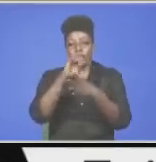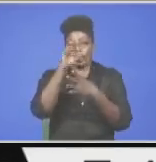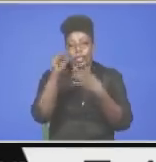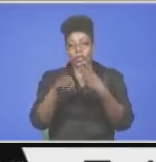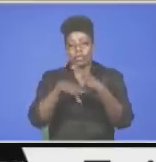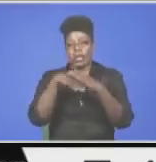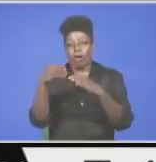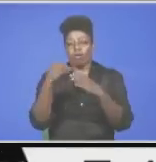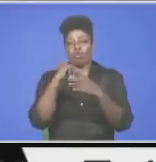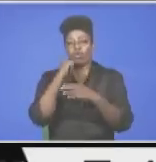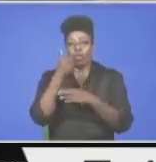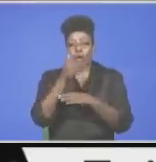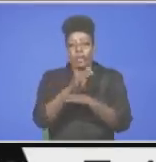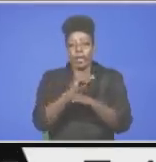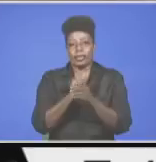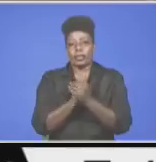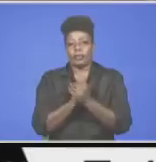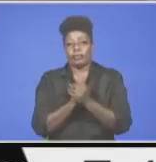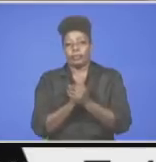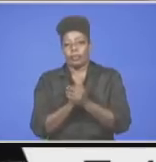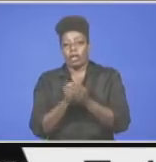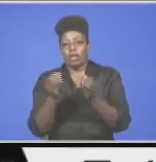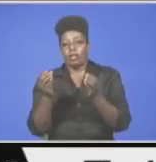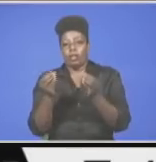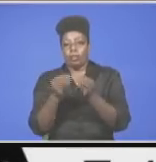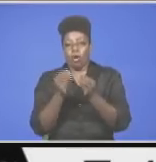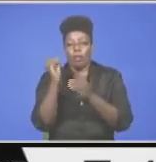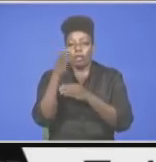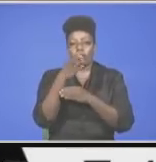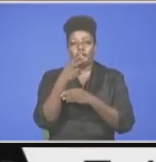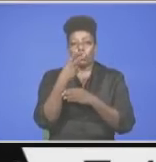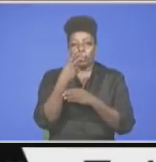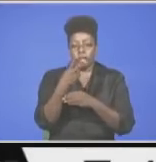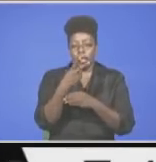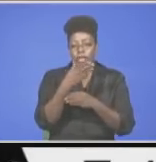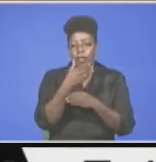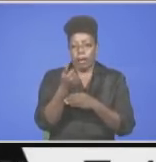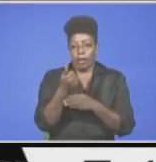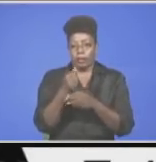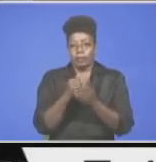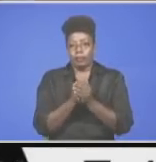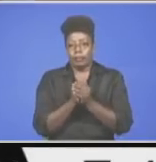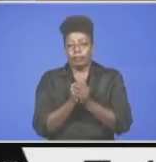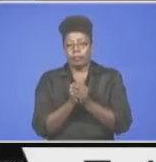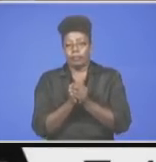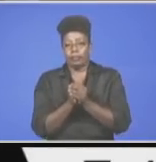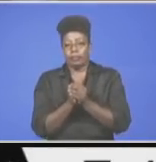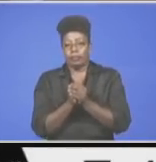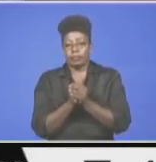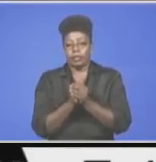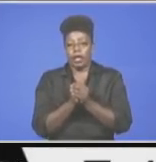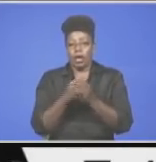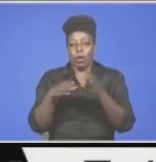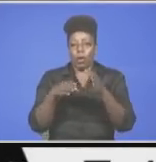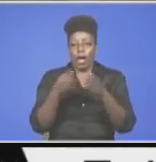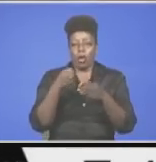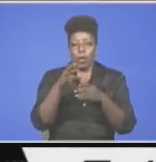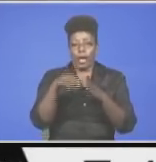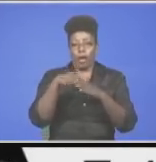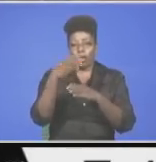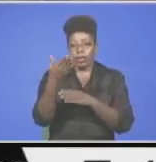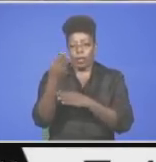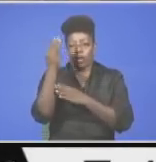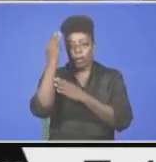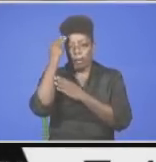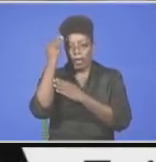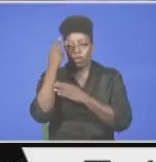night. The deeper you go, the more pitches you see, the better you get. At no point you should give up until the fat lady sing. And I went up there with a mindset that I only need